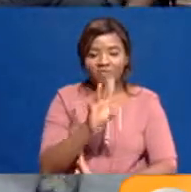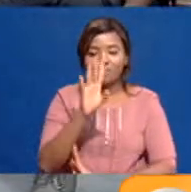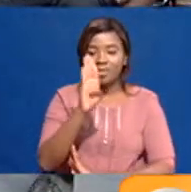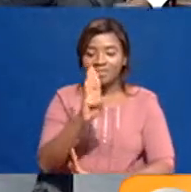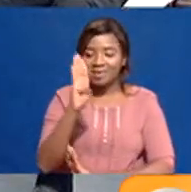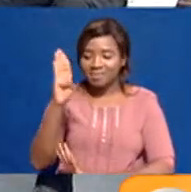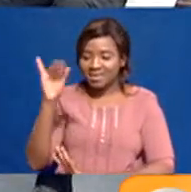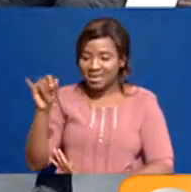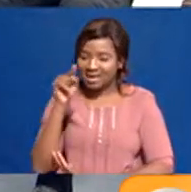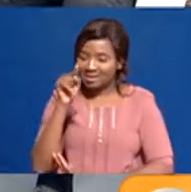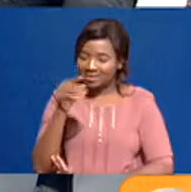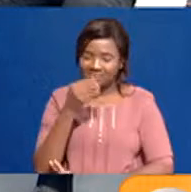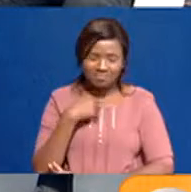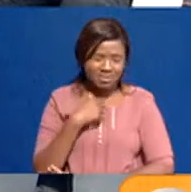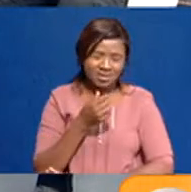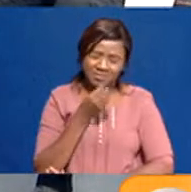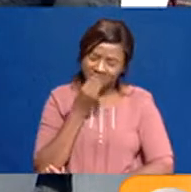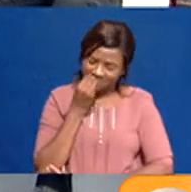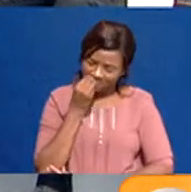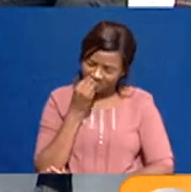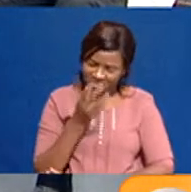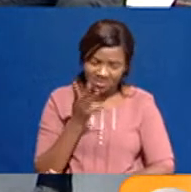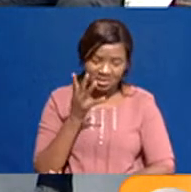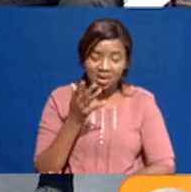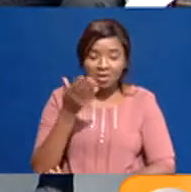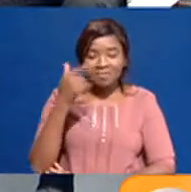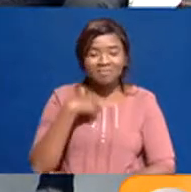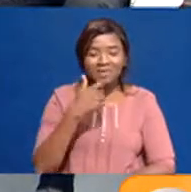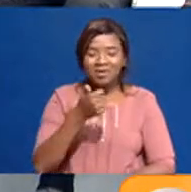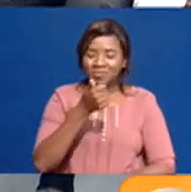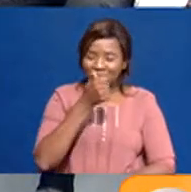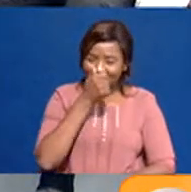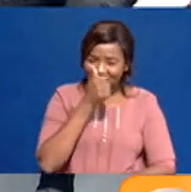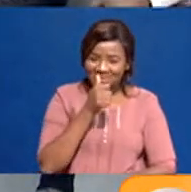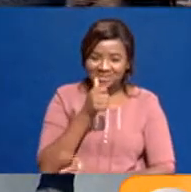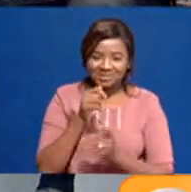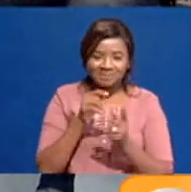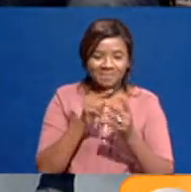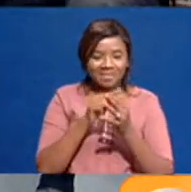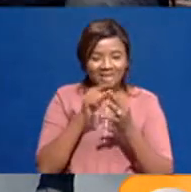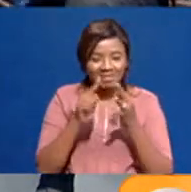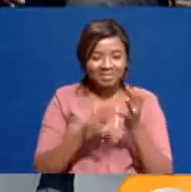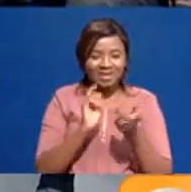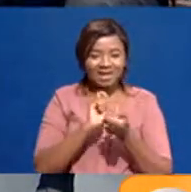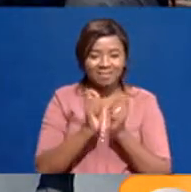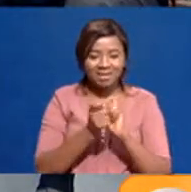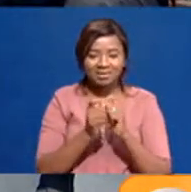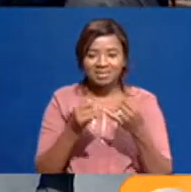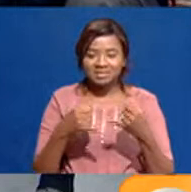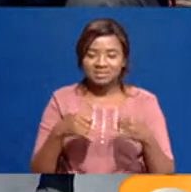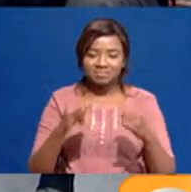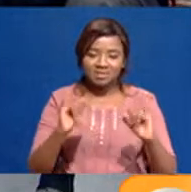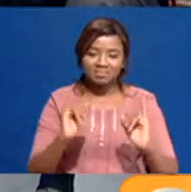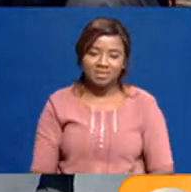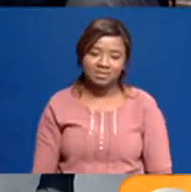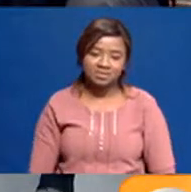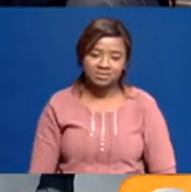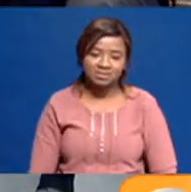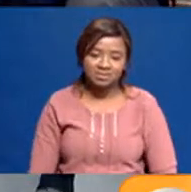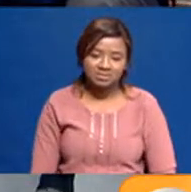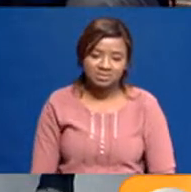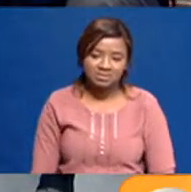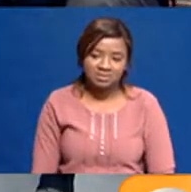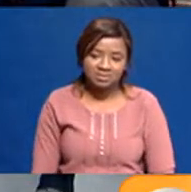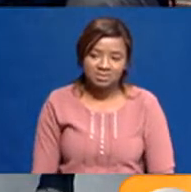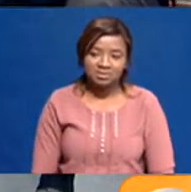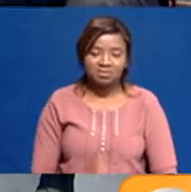BBI, how I wish that the three amendments, the president, like constitutional amendments,